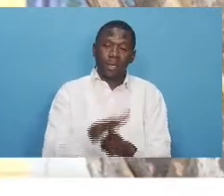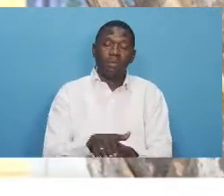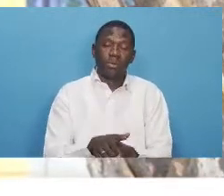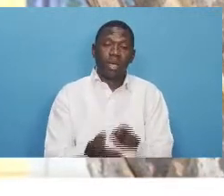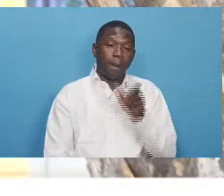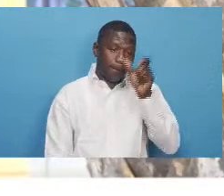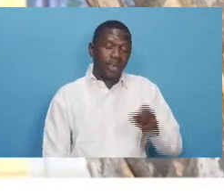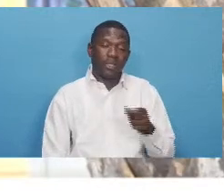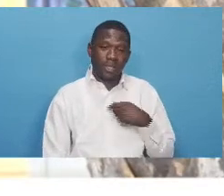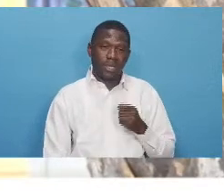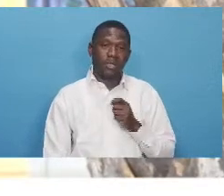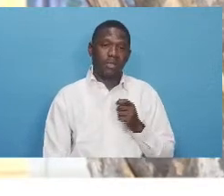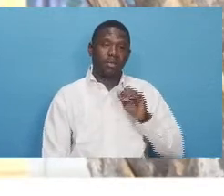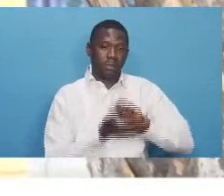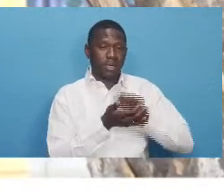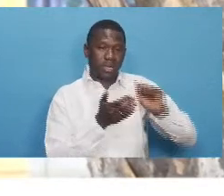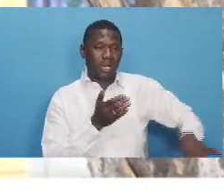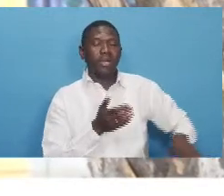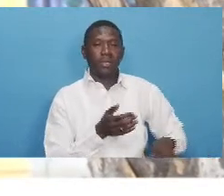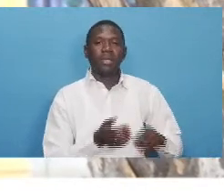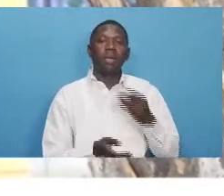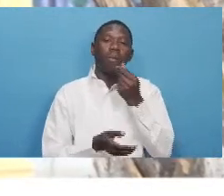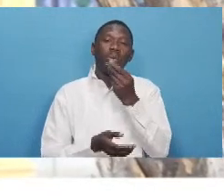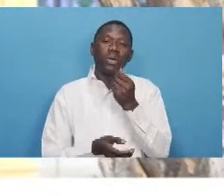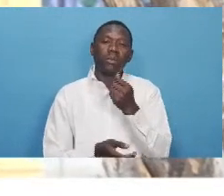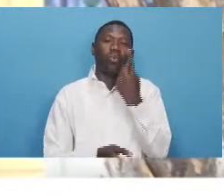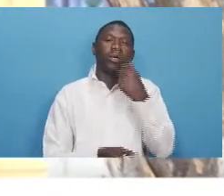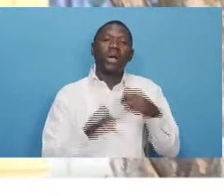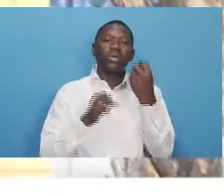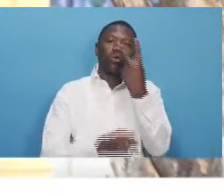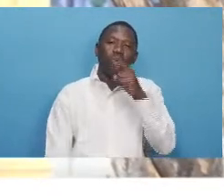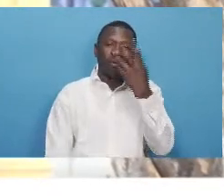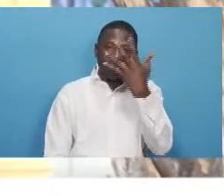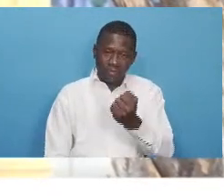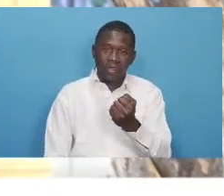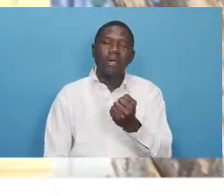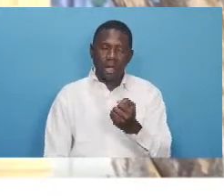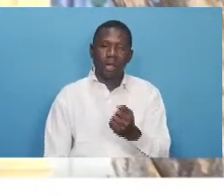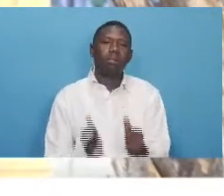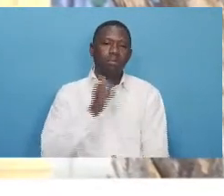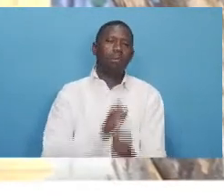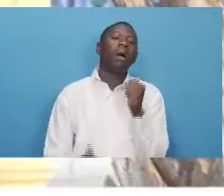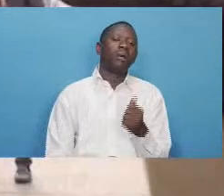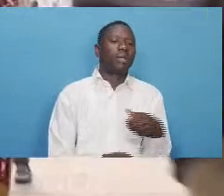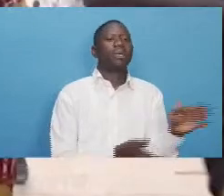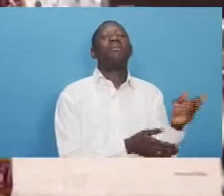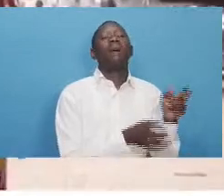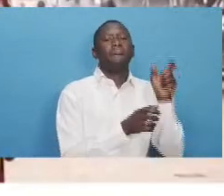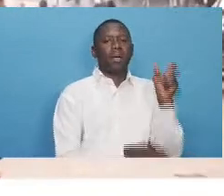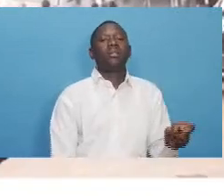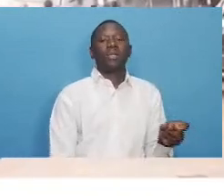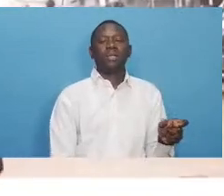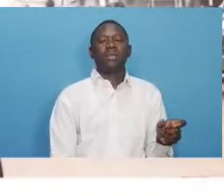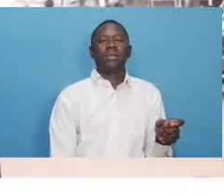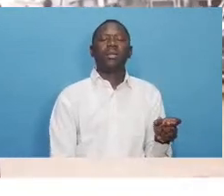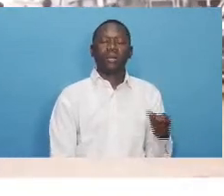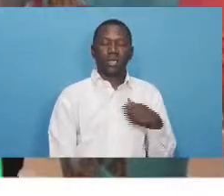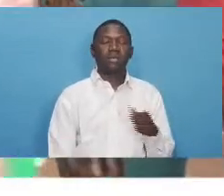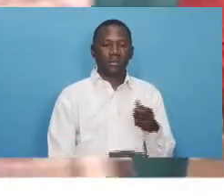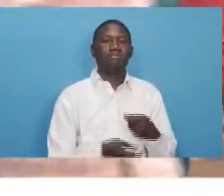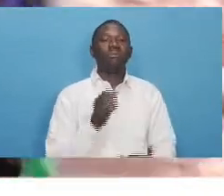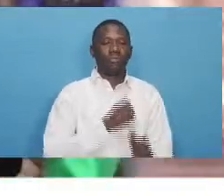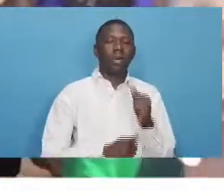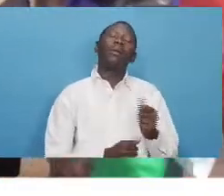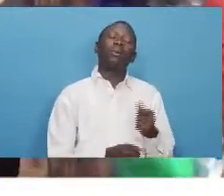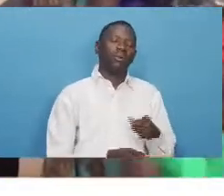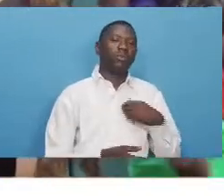the money is refundable. Of course, this is called a deposit. This is a deposit that allows you to contest and which is refundable on